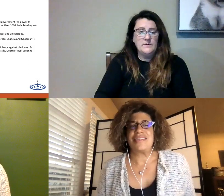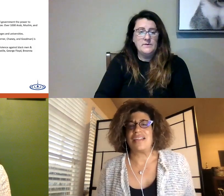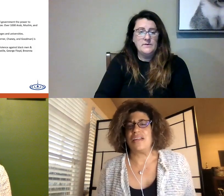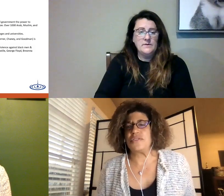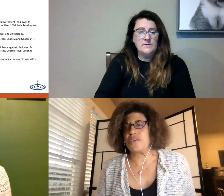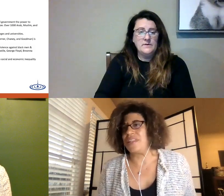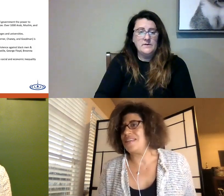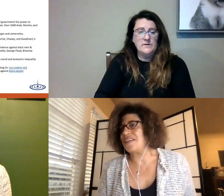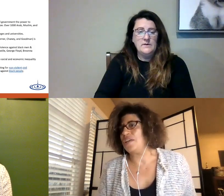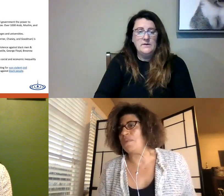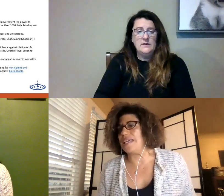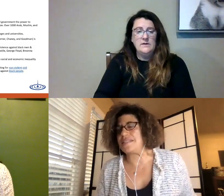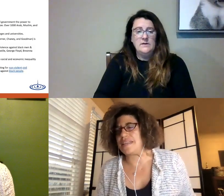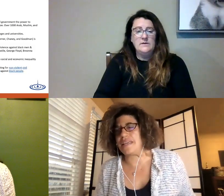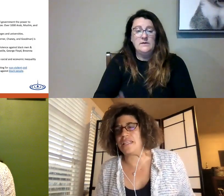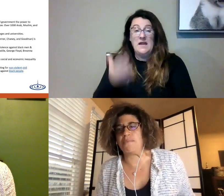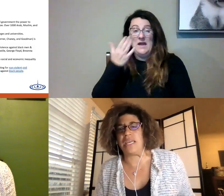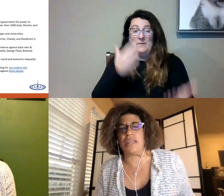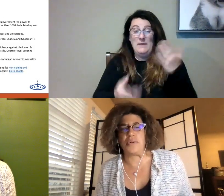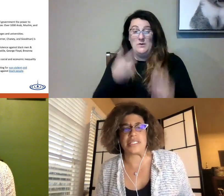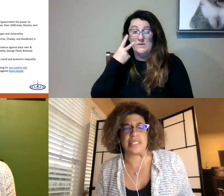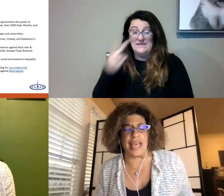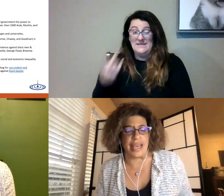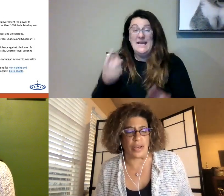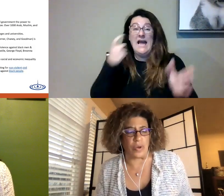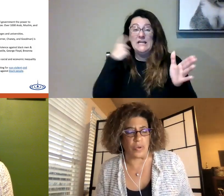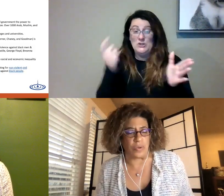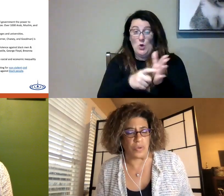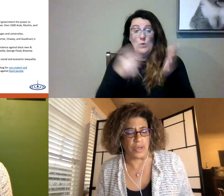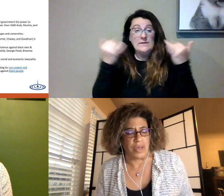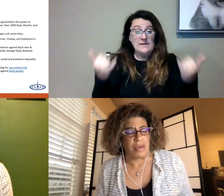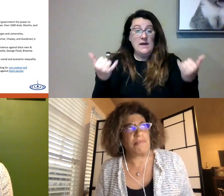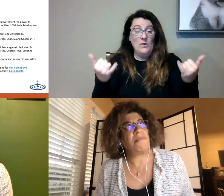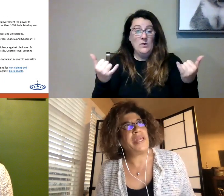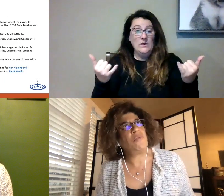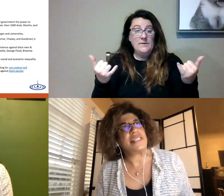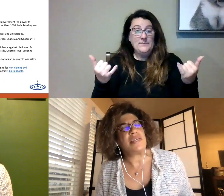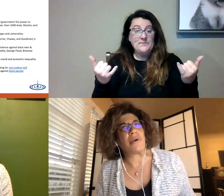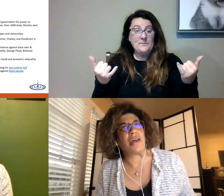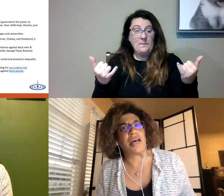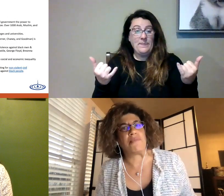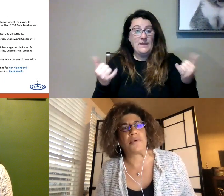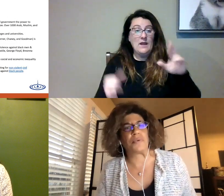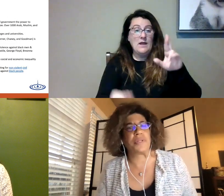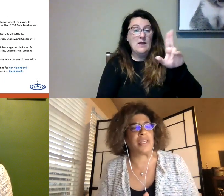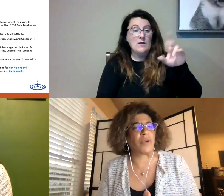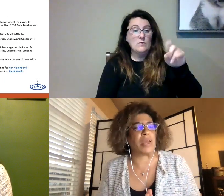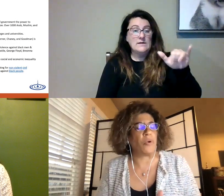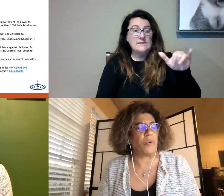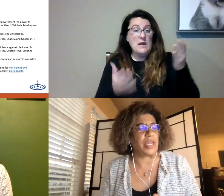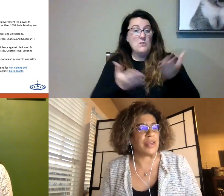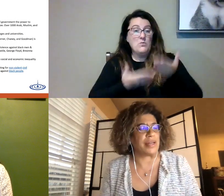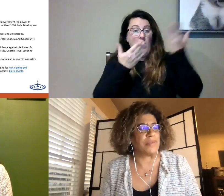This is closer, things that you may see and you may notice now. And Rusty brought up a really